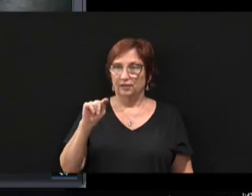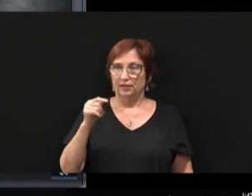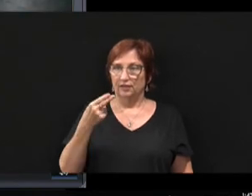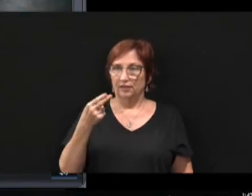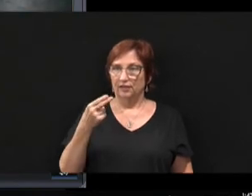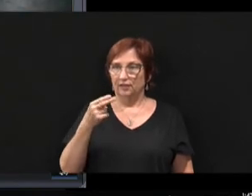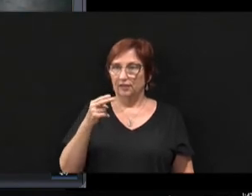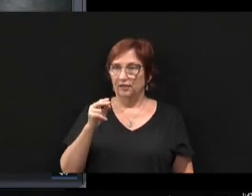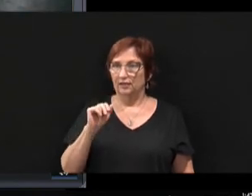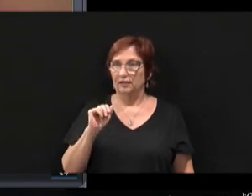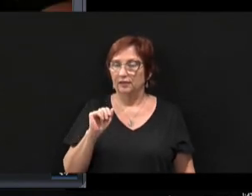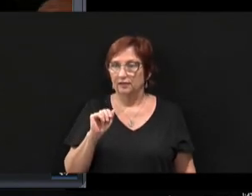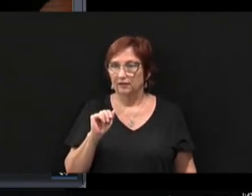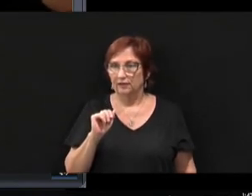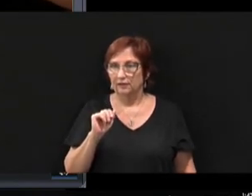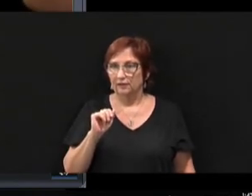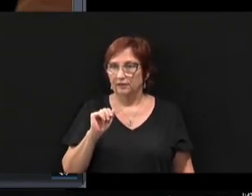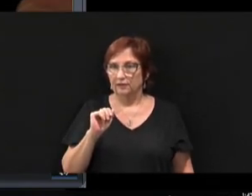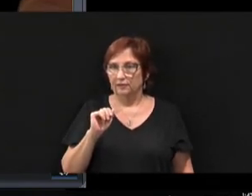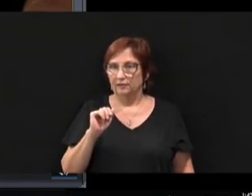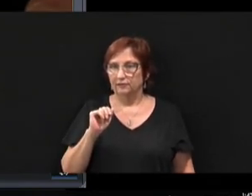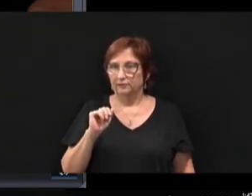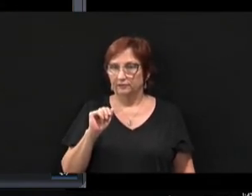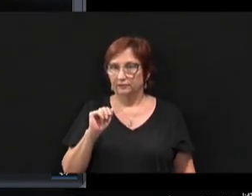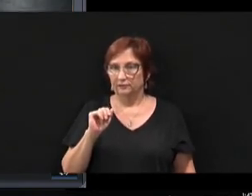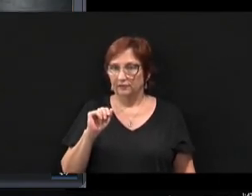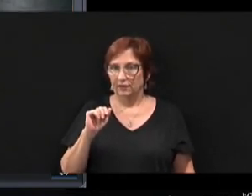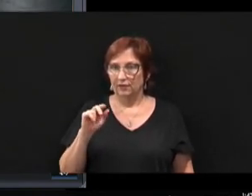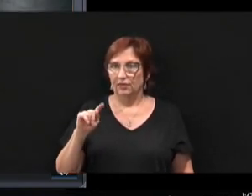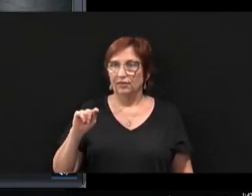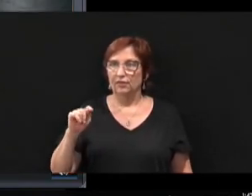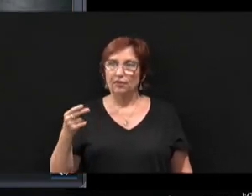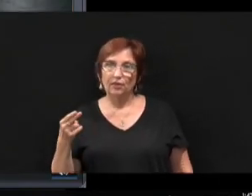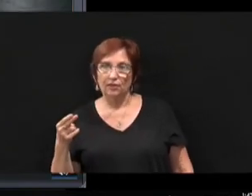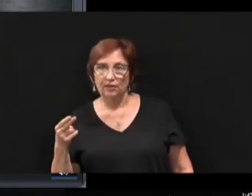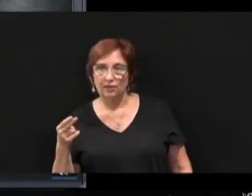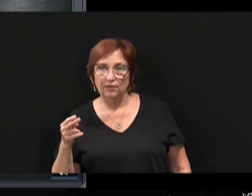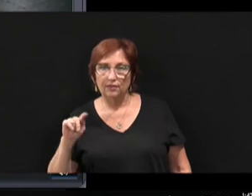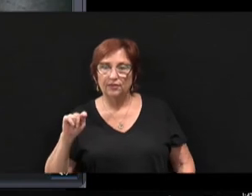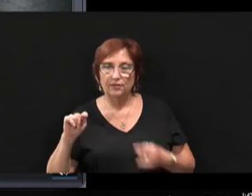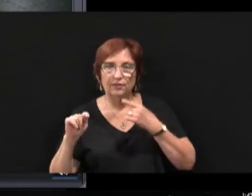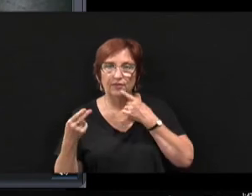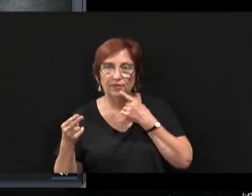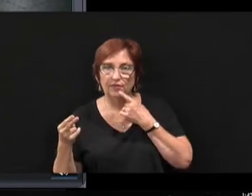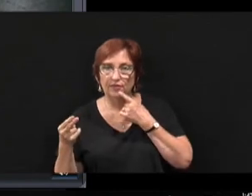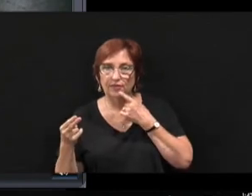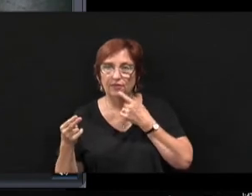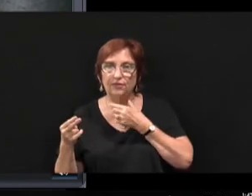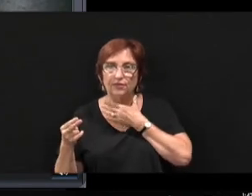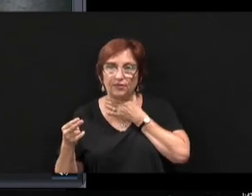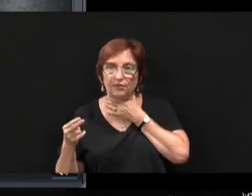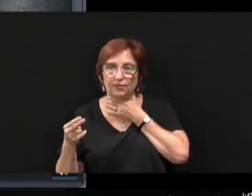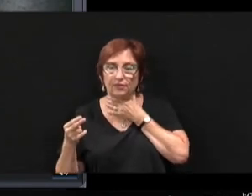And let's try that again. Unvoiced. And